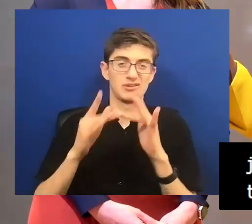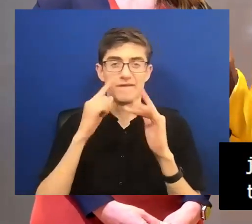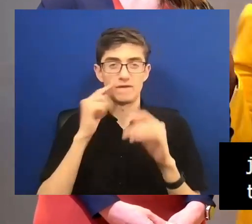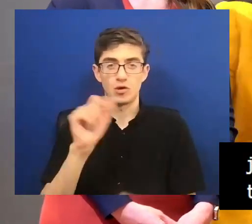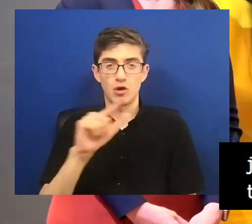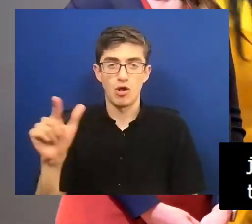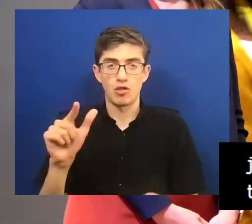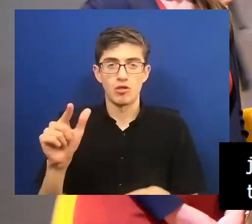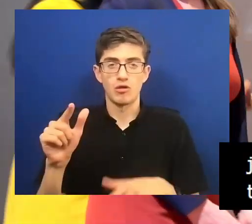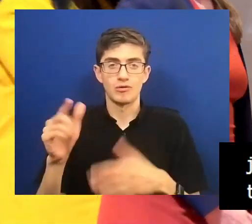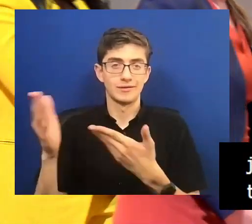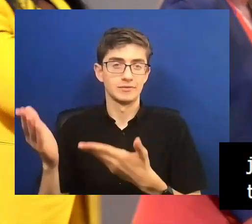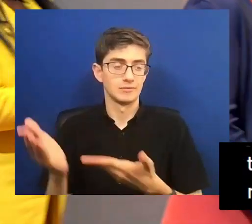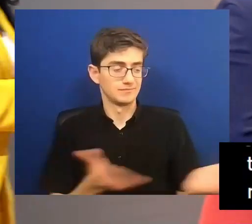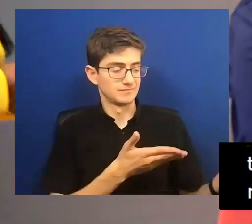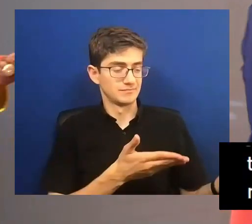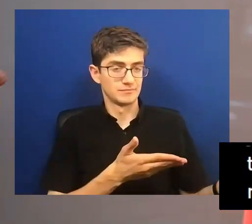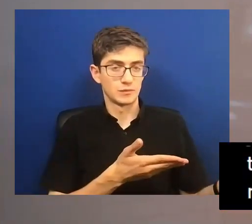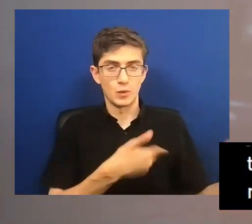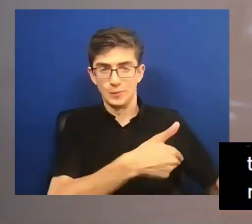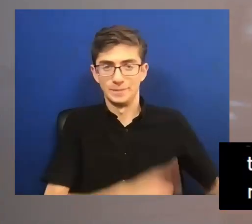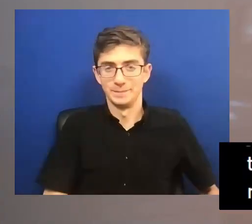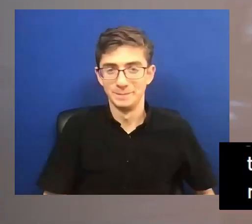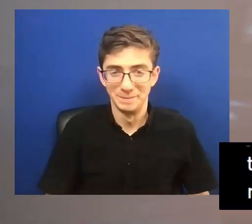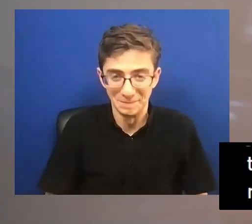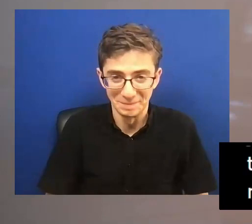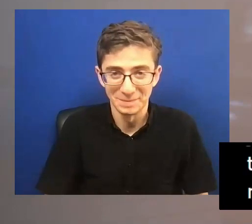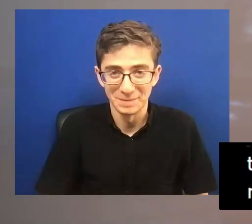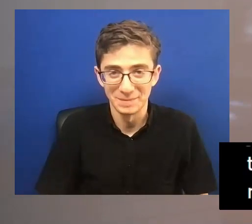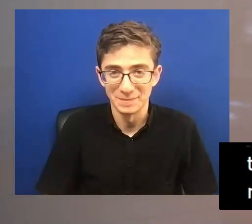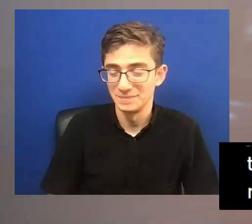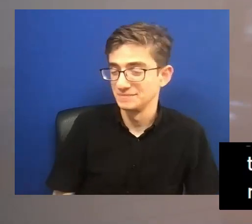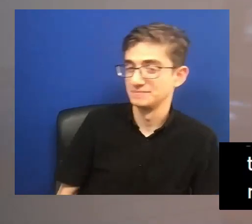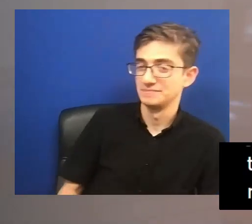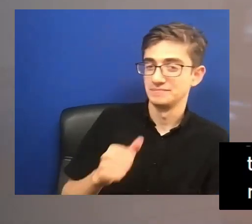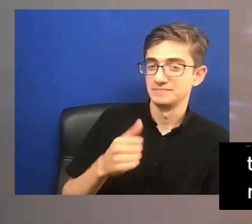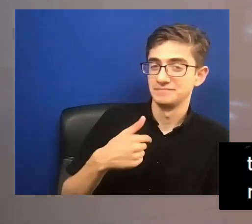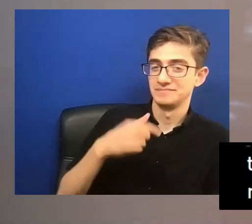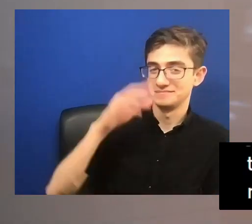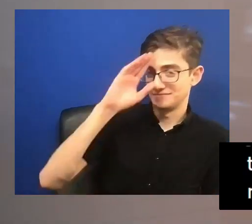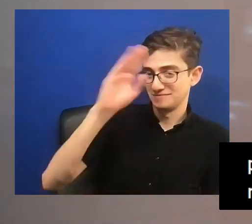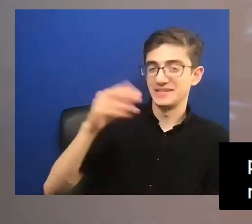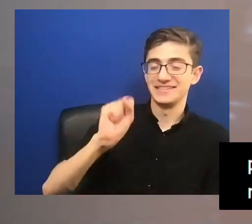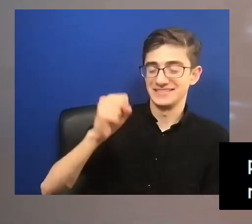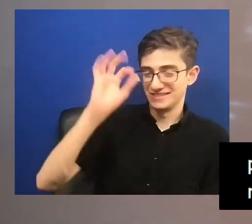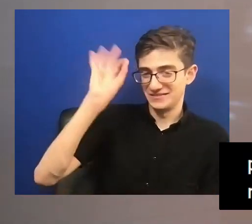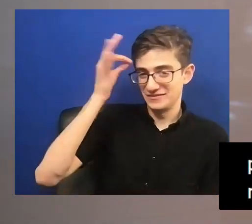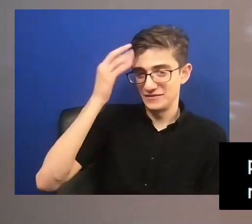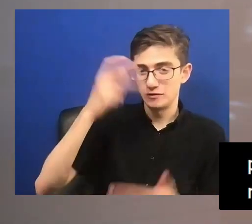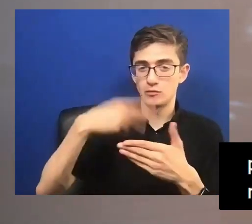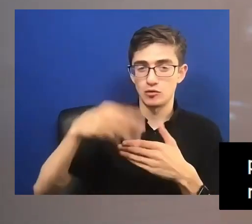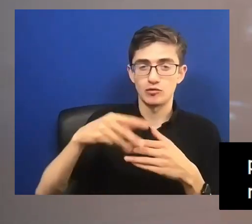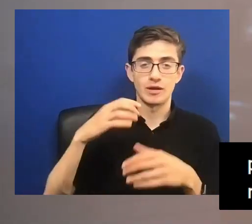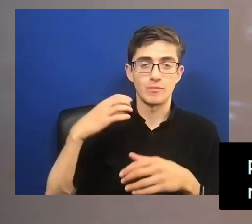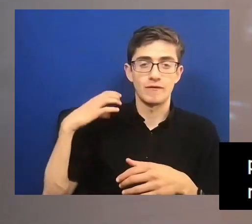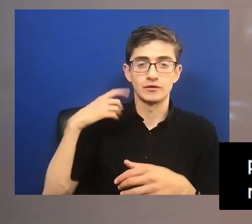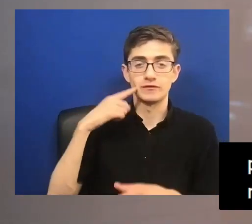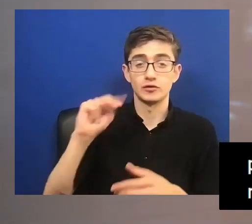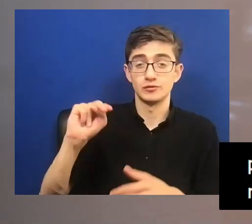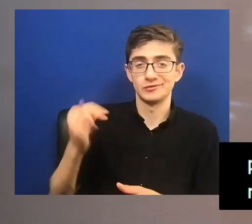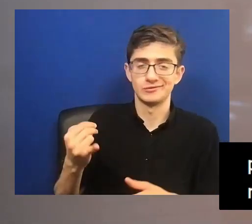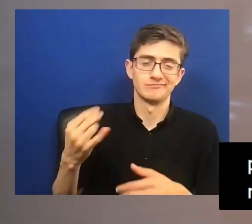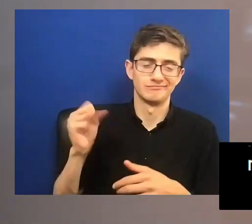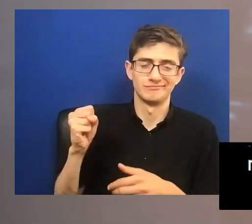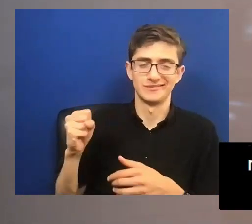Bryn. I'm timing. Hi, everyone. Bryn Dupree, Federal Program Officer for New Jersey. We do work closely